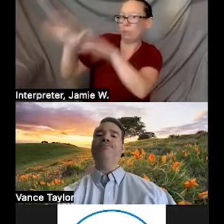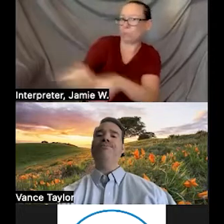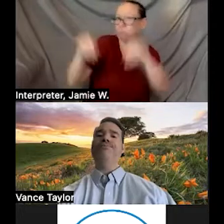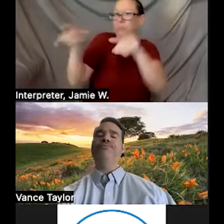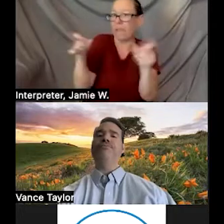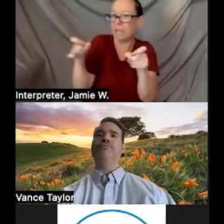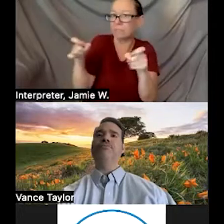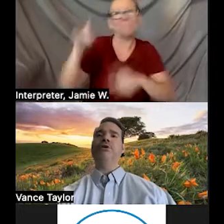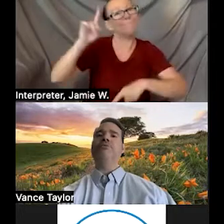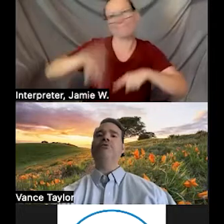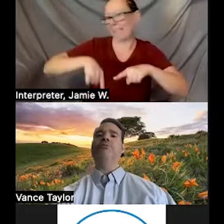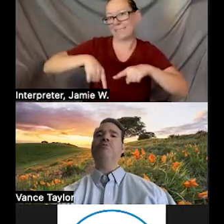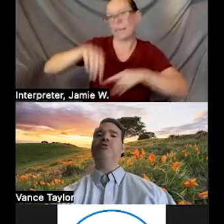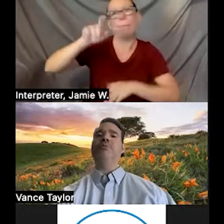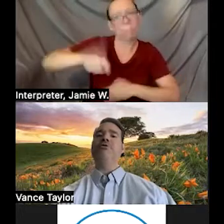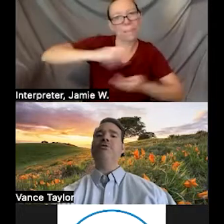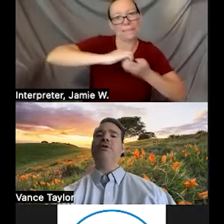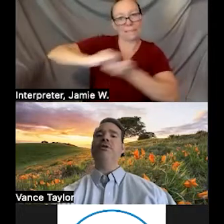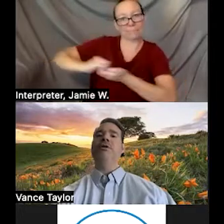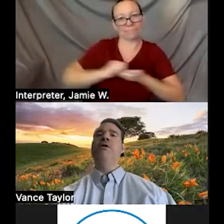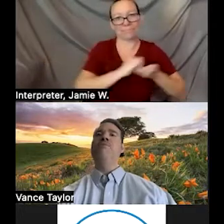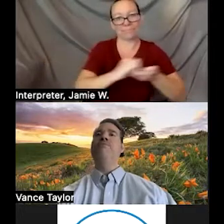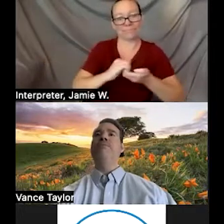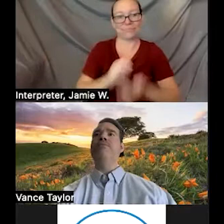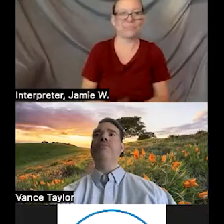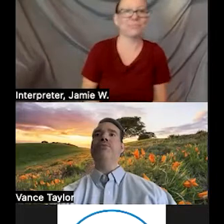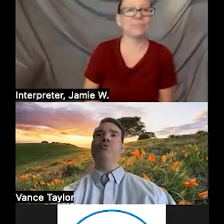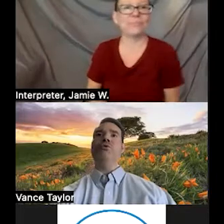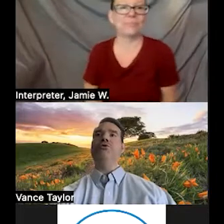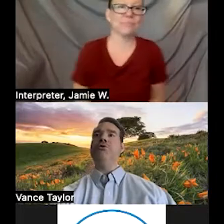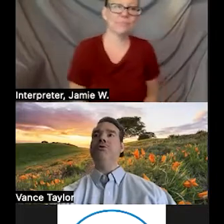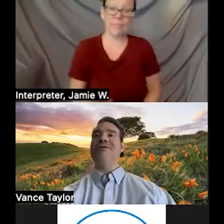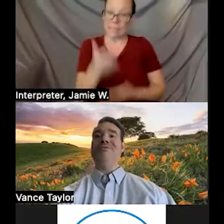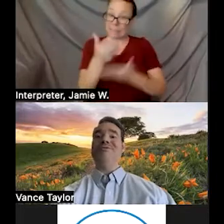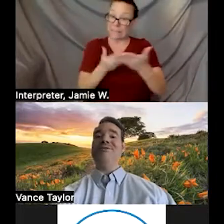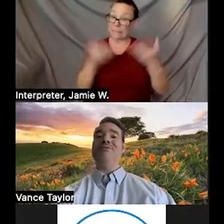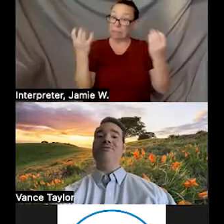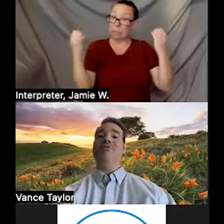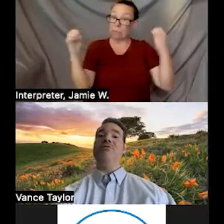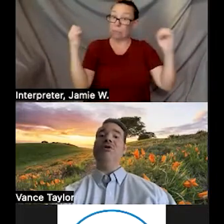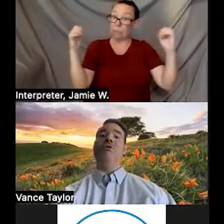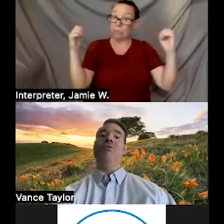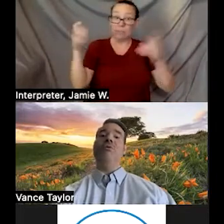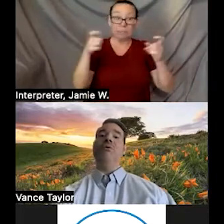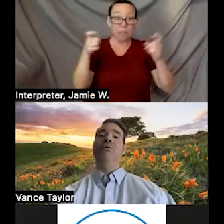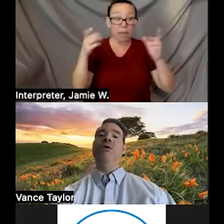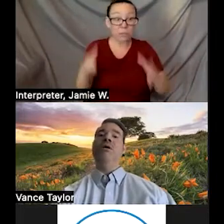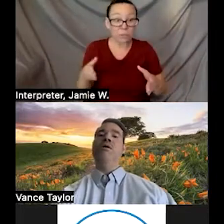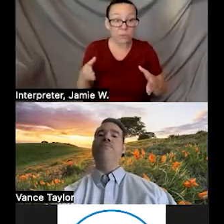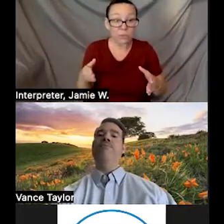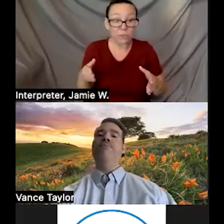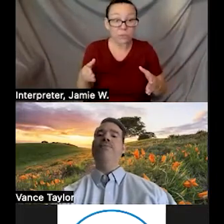And there are some emergency managers that knew and understood, okay, there are things out there that we just don't know.